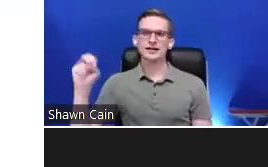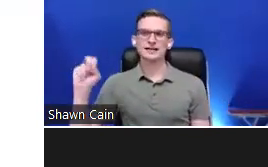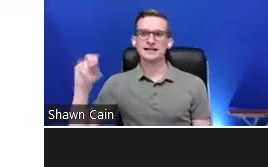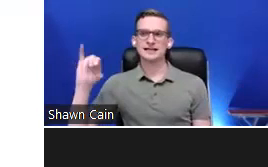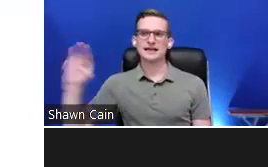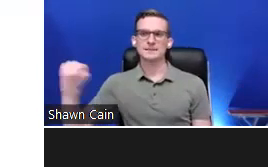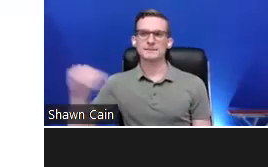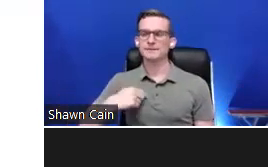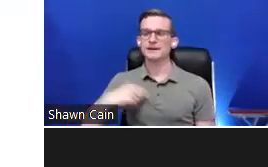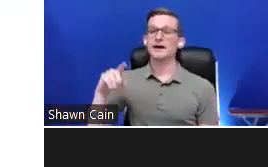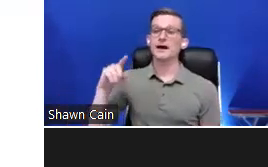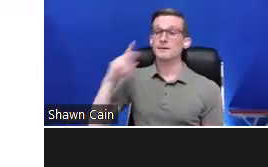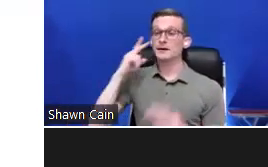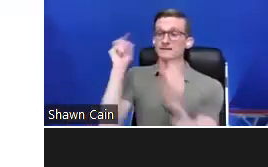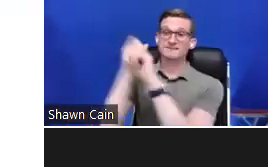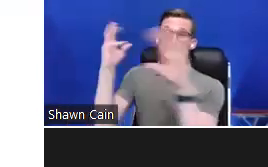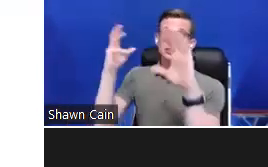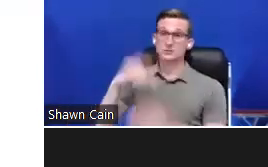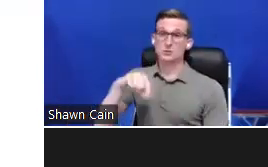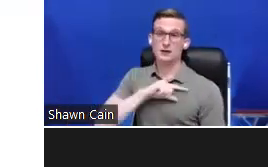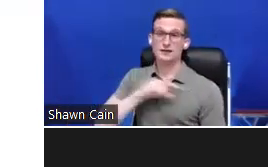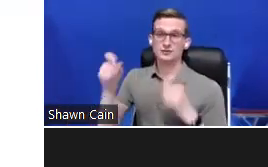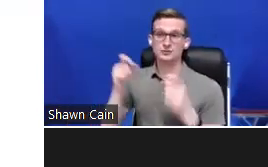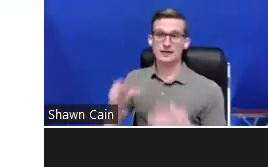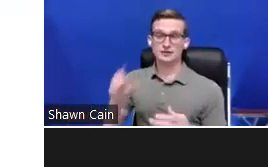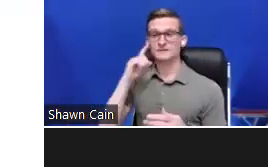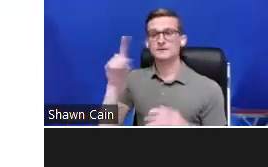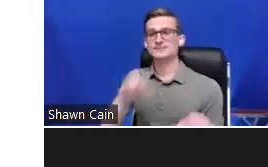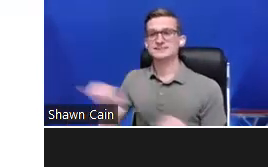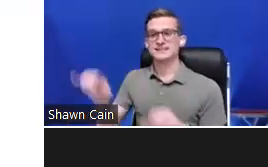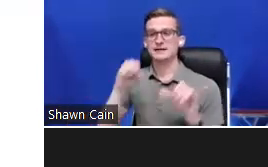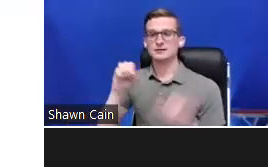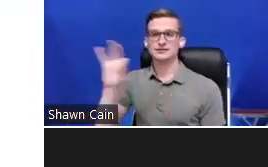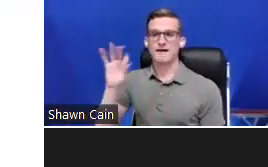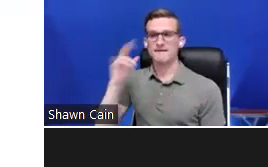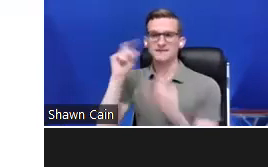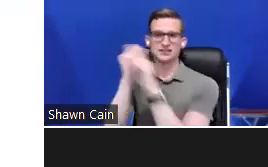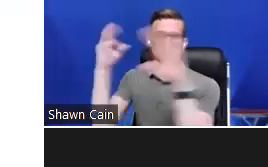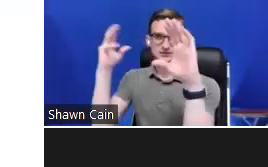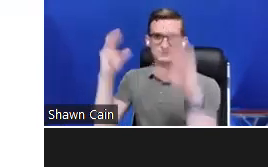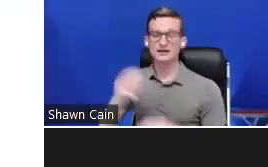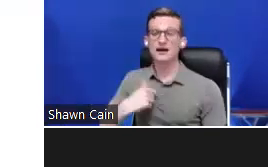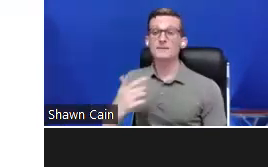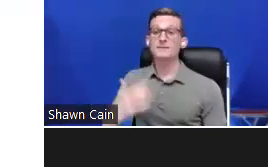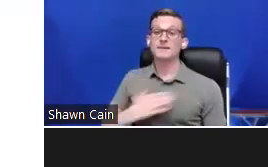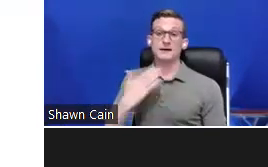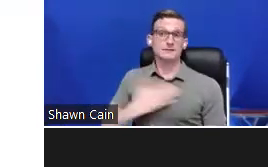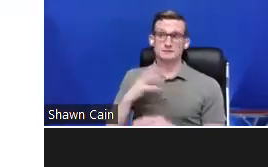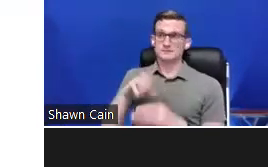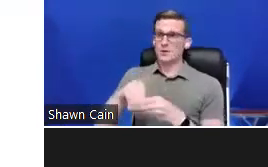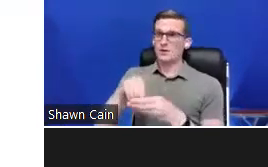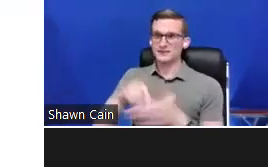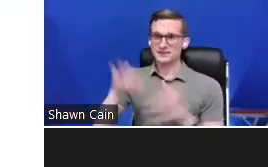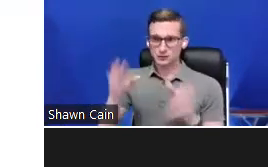and Standards Division. I'm so proud to be a part of this group. And please, they bring